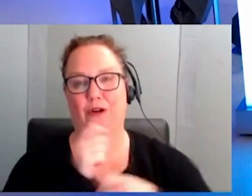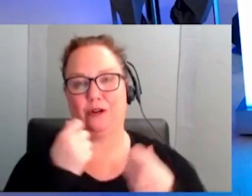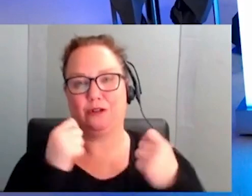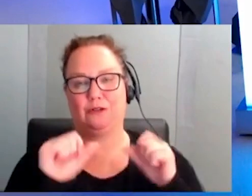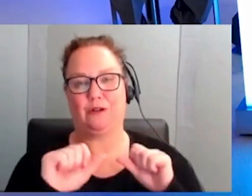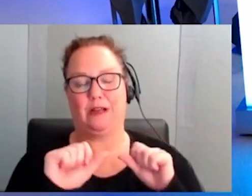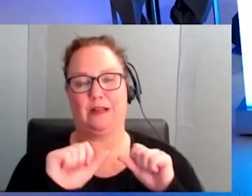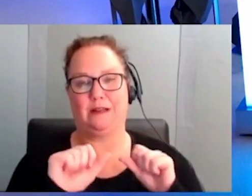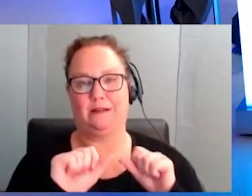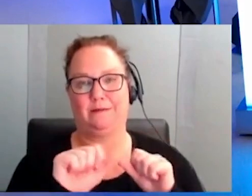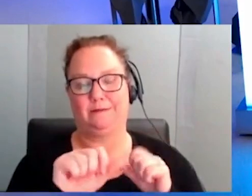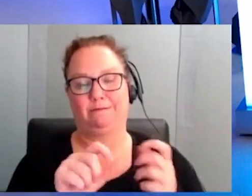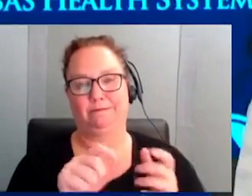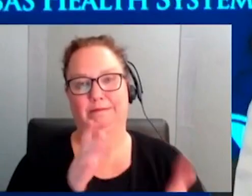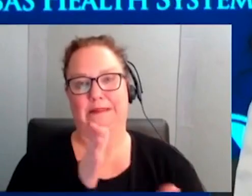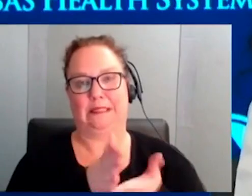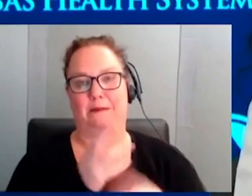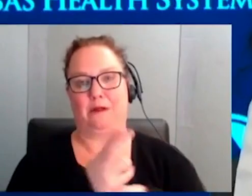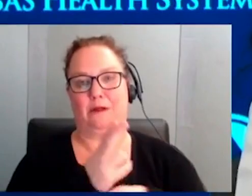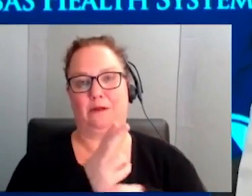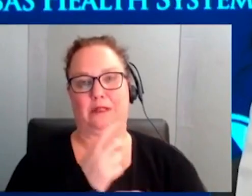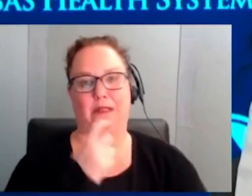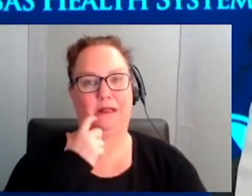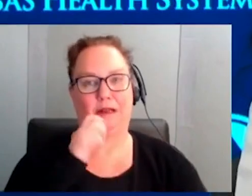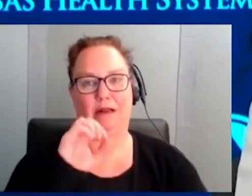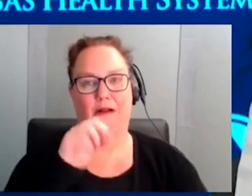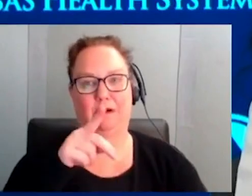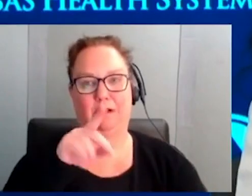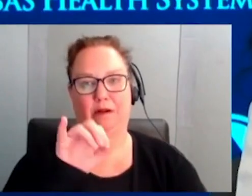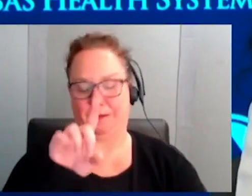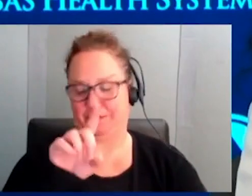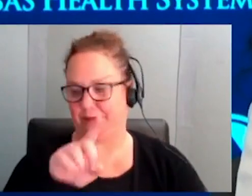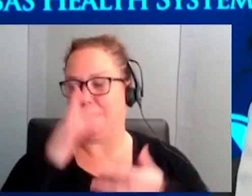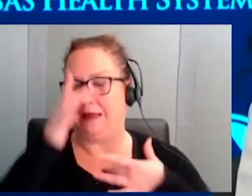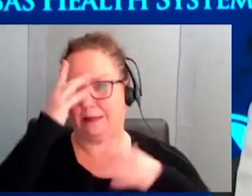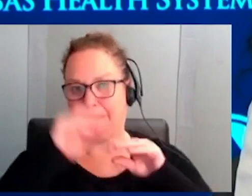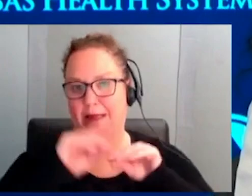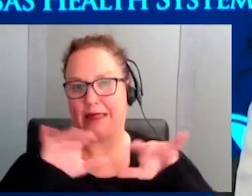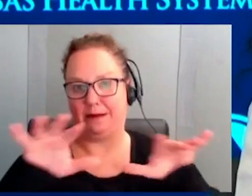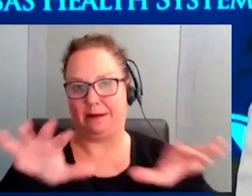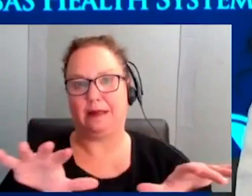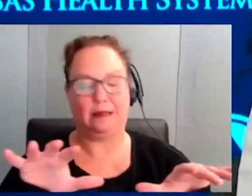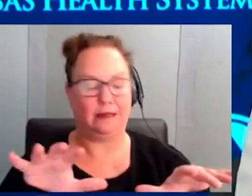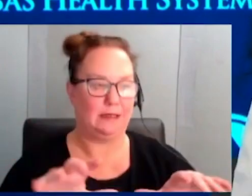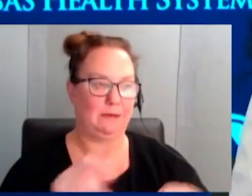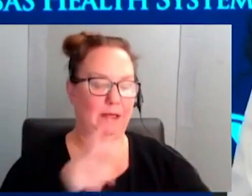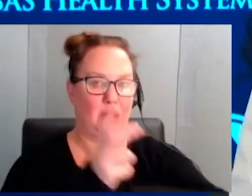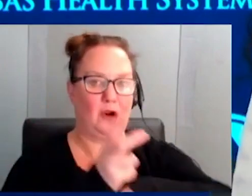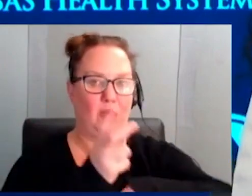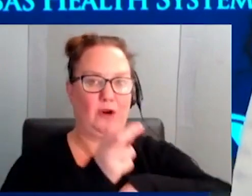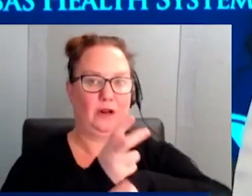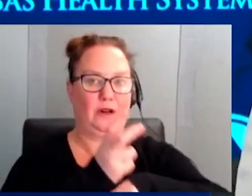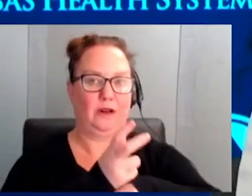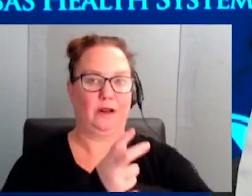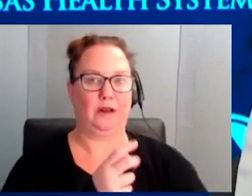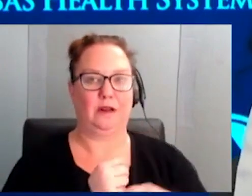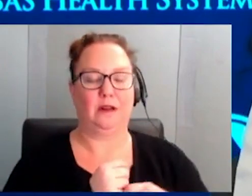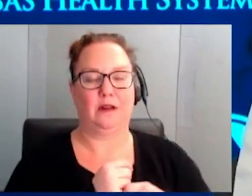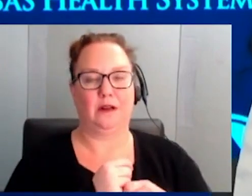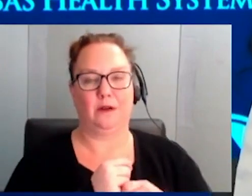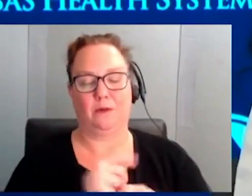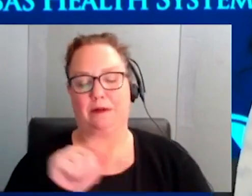opioids? The pandemic has been very hard, but we moved to a lot of telehealth appointments, especially for the physicians and